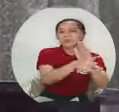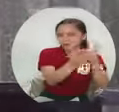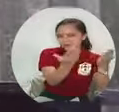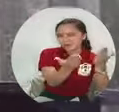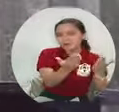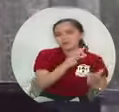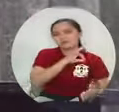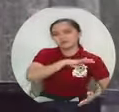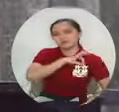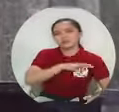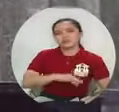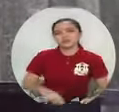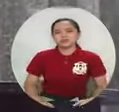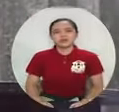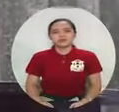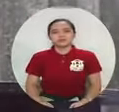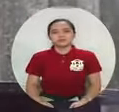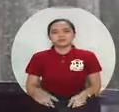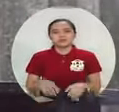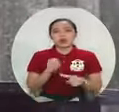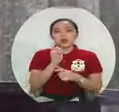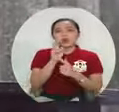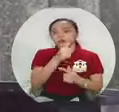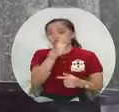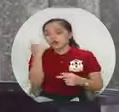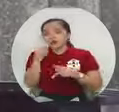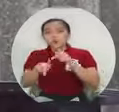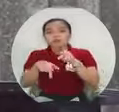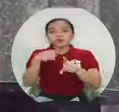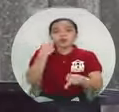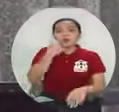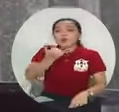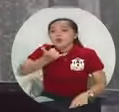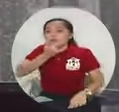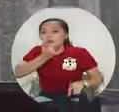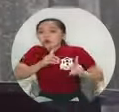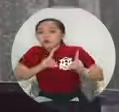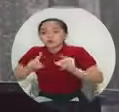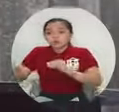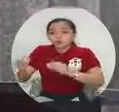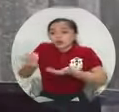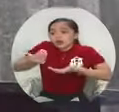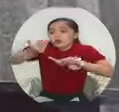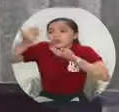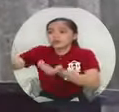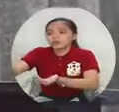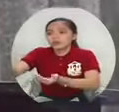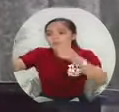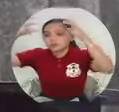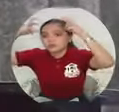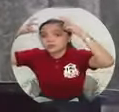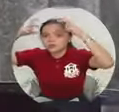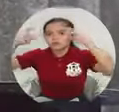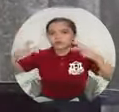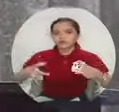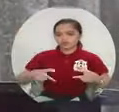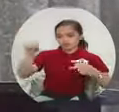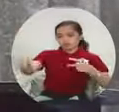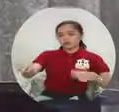right side. If other people who are in the wrong side have committed themselves so